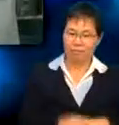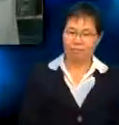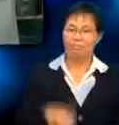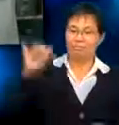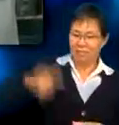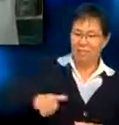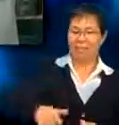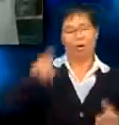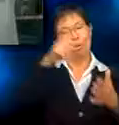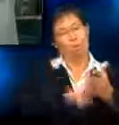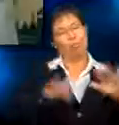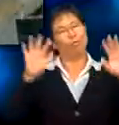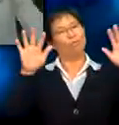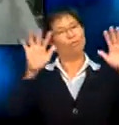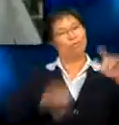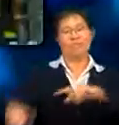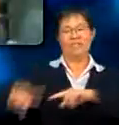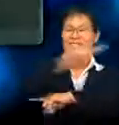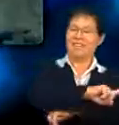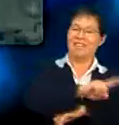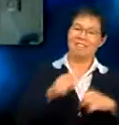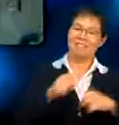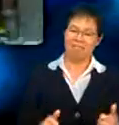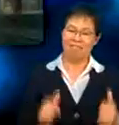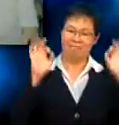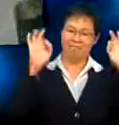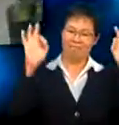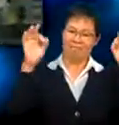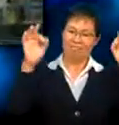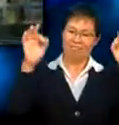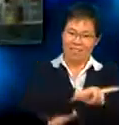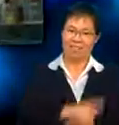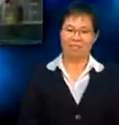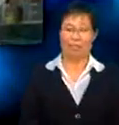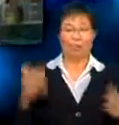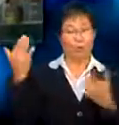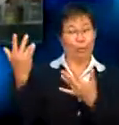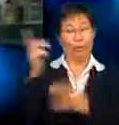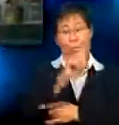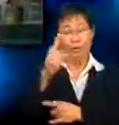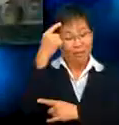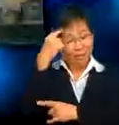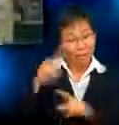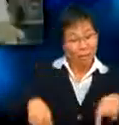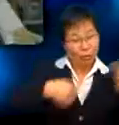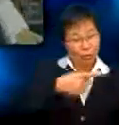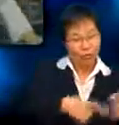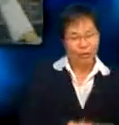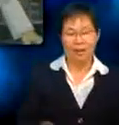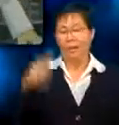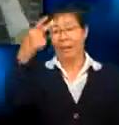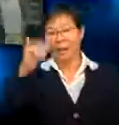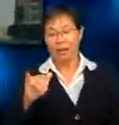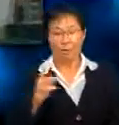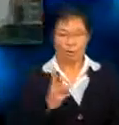Yeah, what a terrific day. Wait, where do you think you're going? Hey,